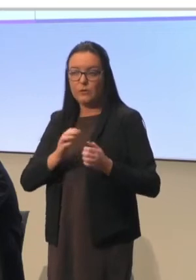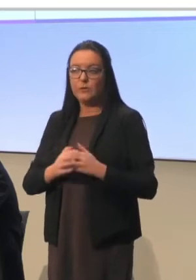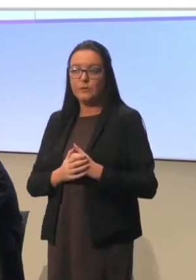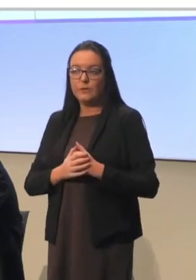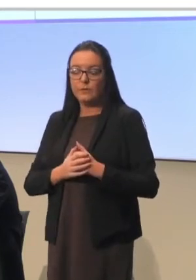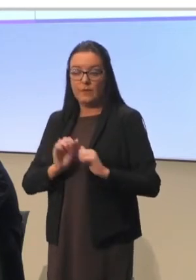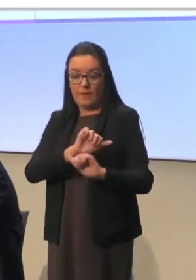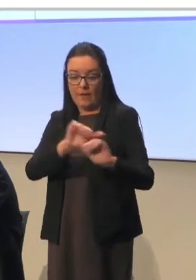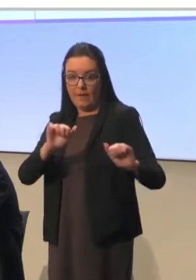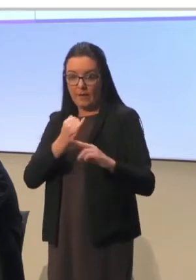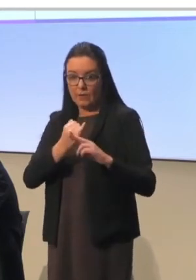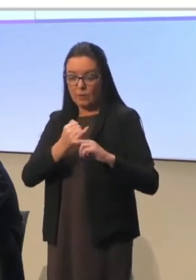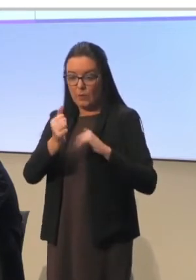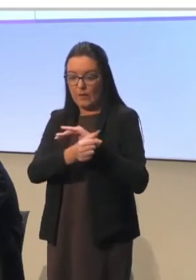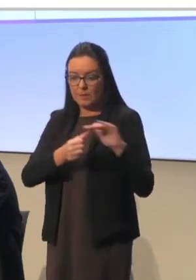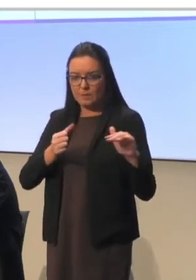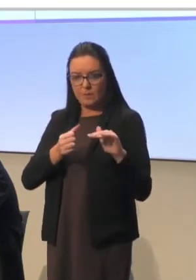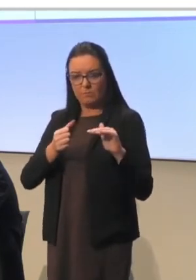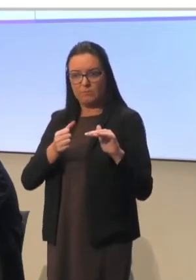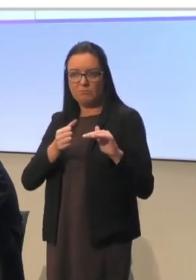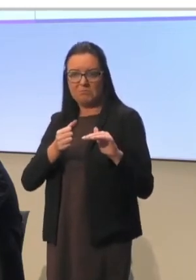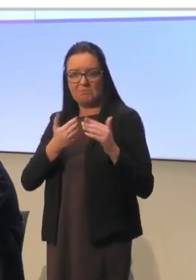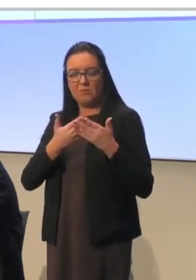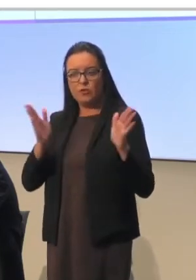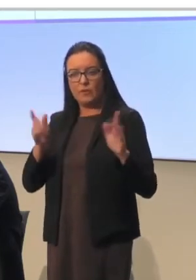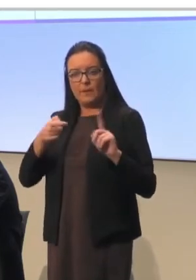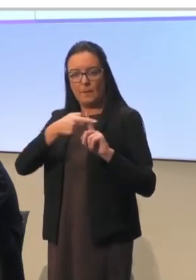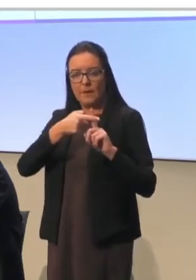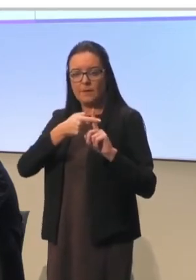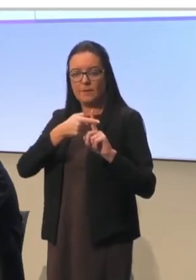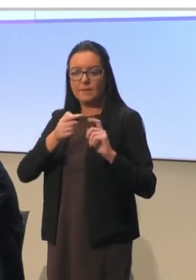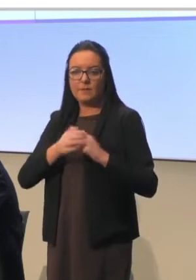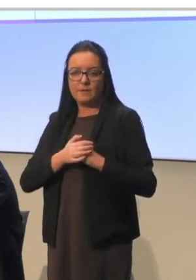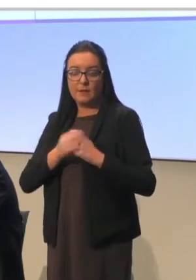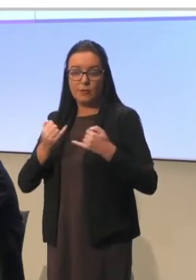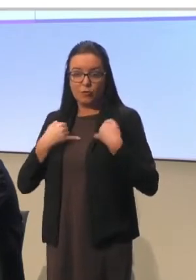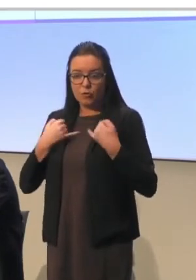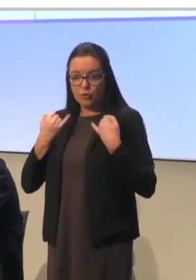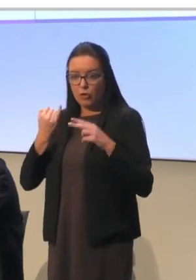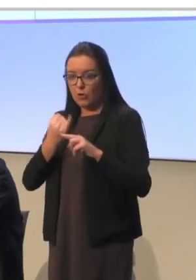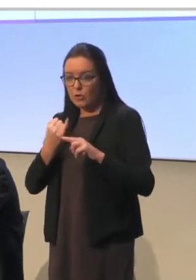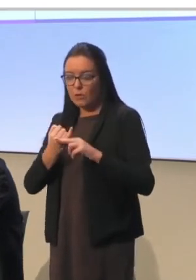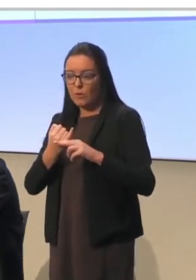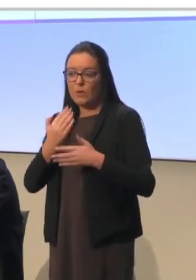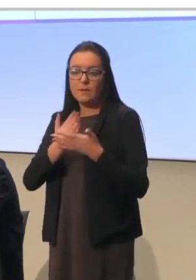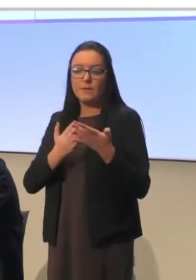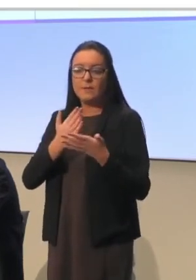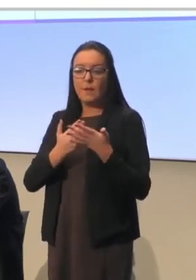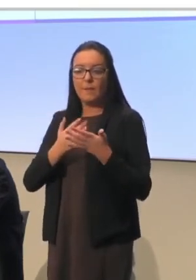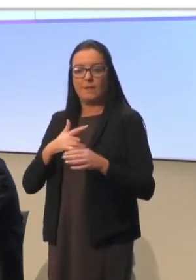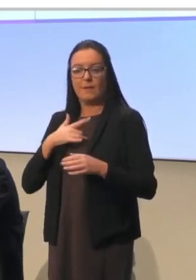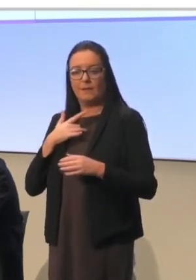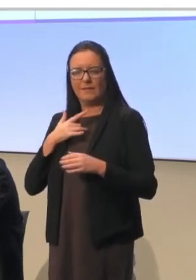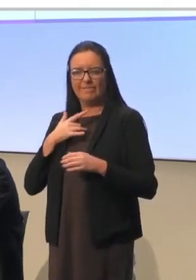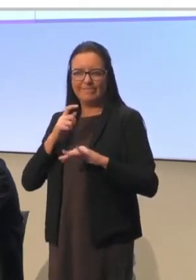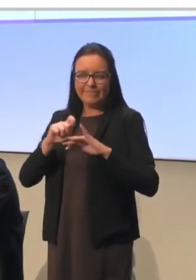experiences. And again, they were generally quite positive. The 15 students, they generally enjoyed school, but quite a few felt that the type of learning